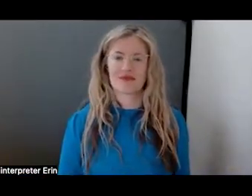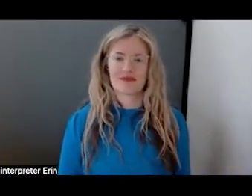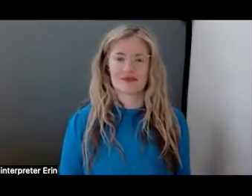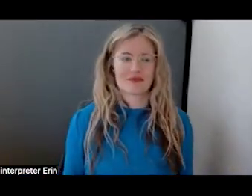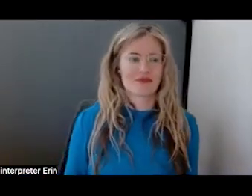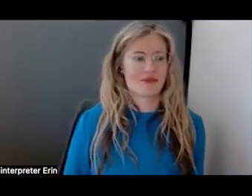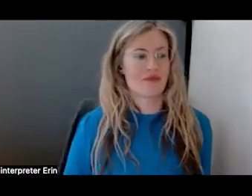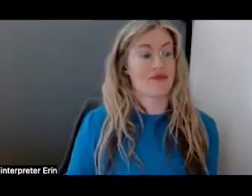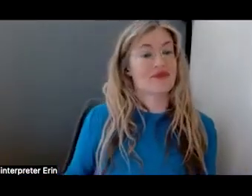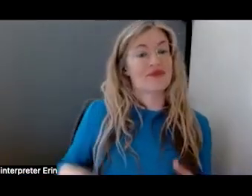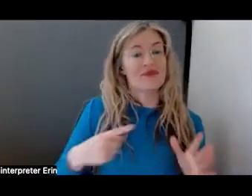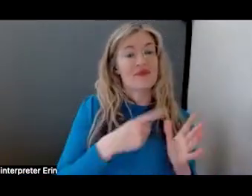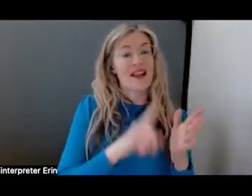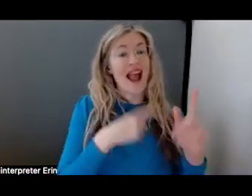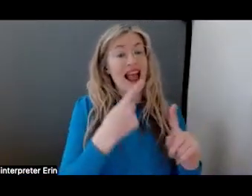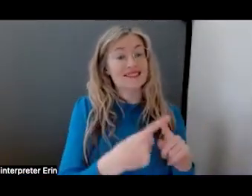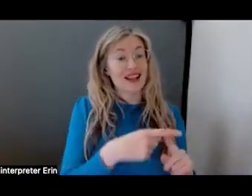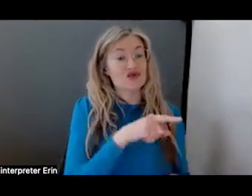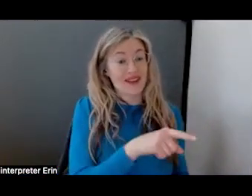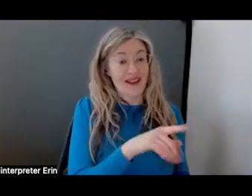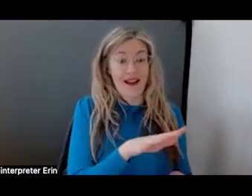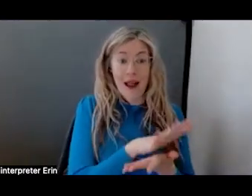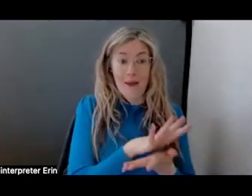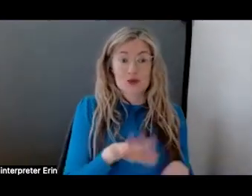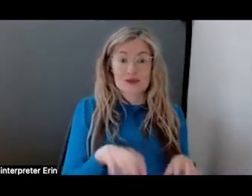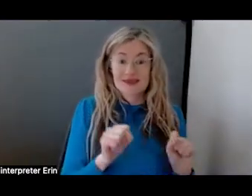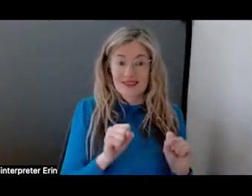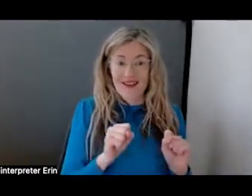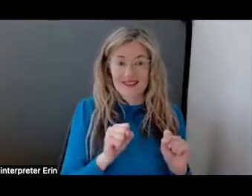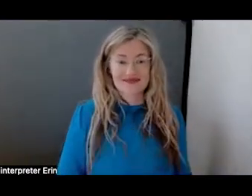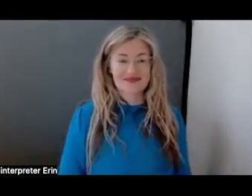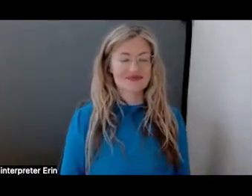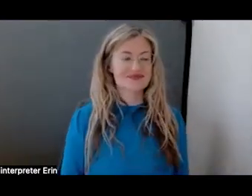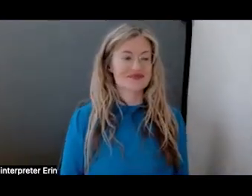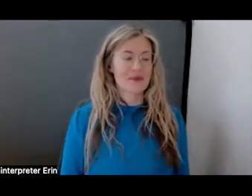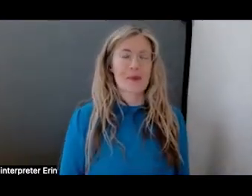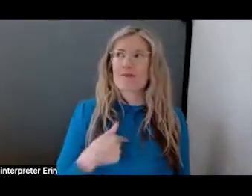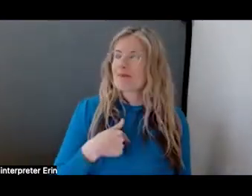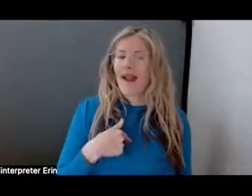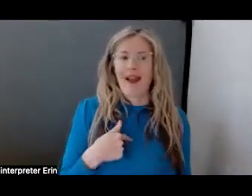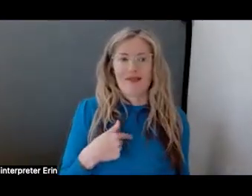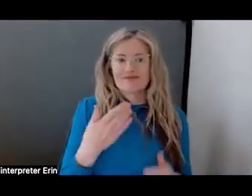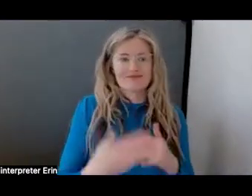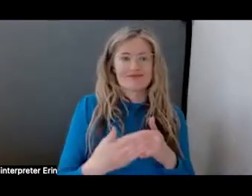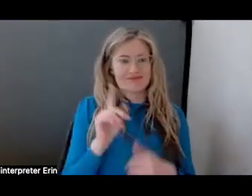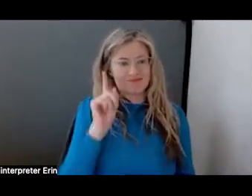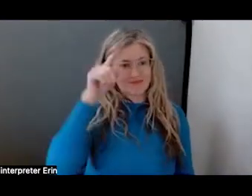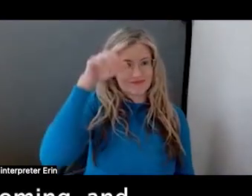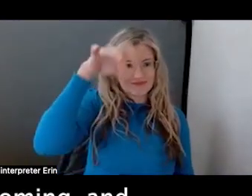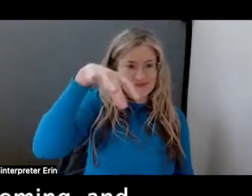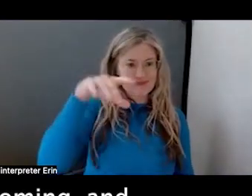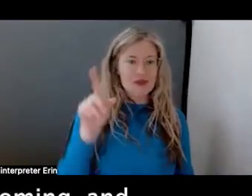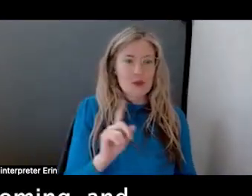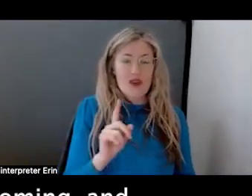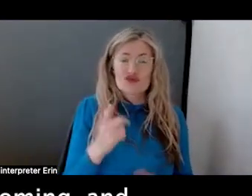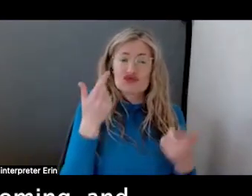I'm happy to Yes, jump in. Alexandrina. Um, my final thought, I think, about the residency program is how rare it